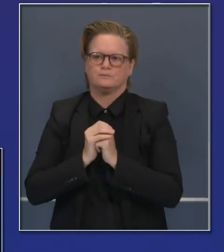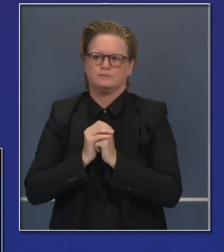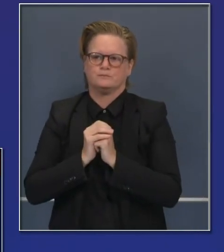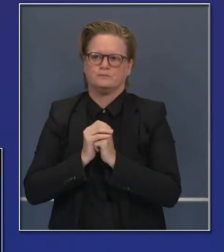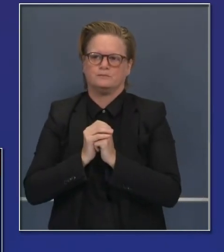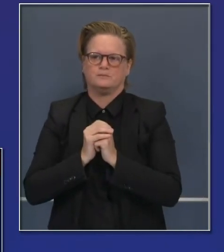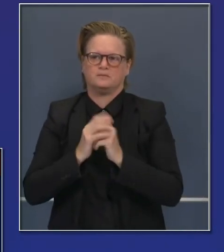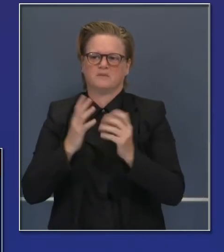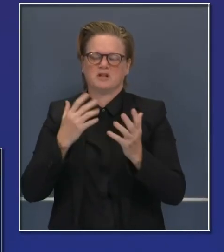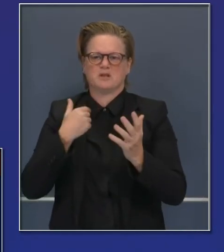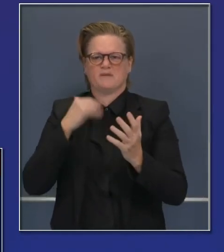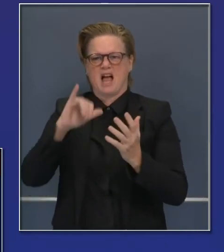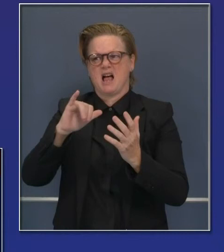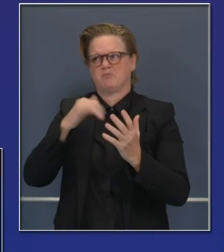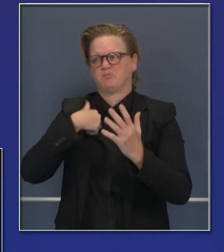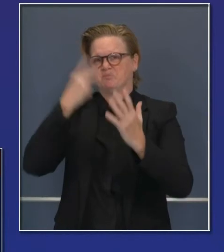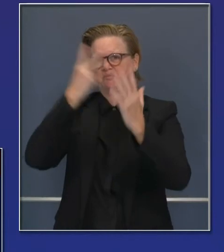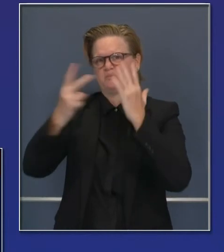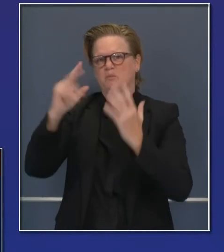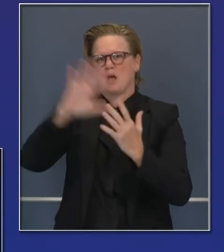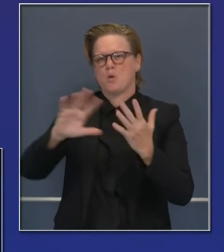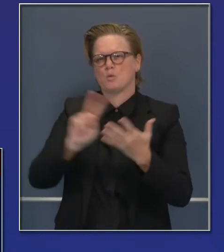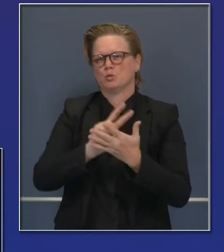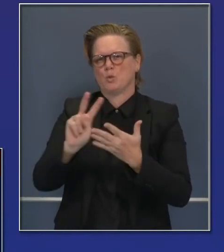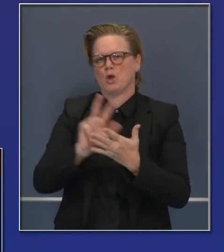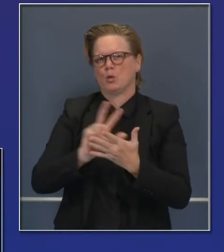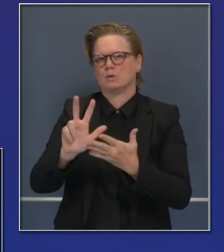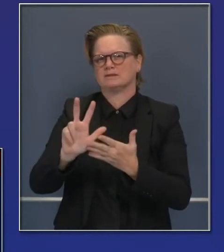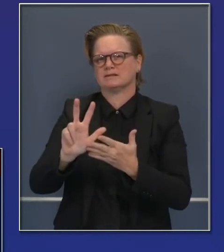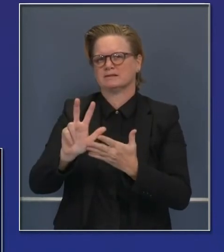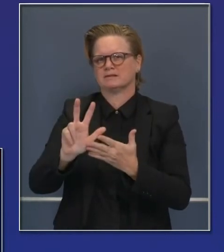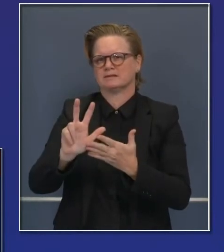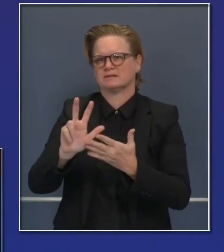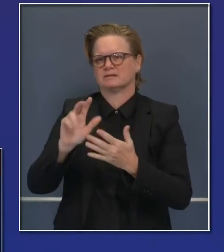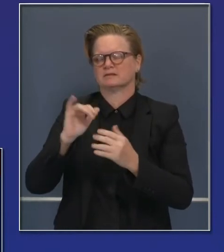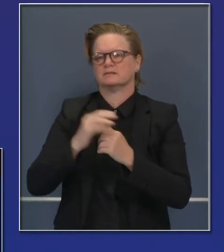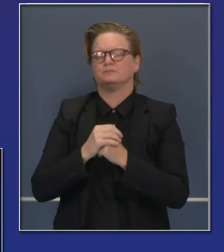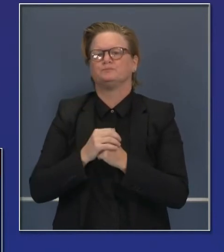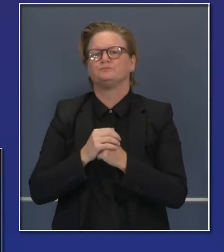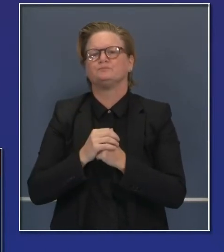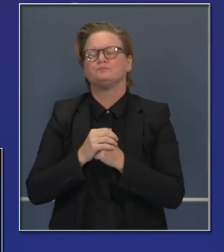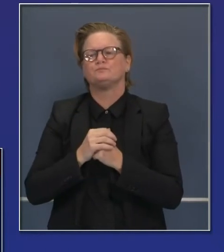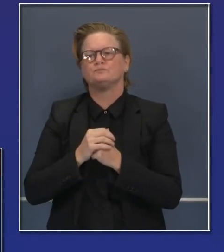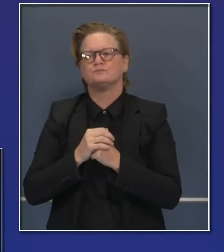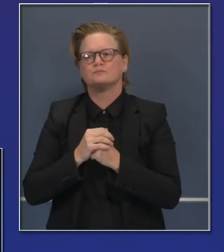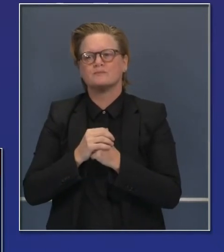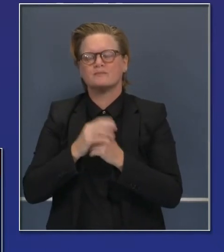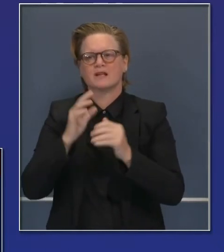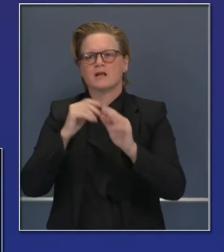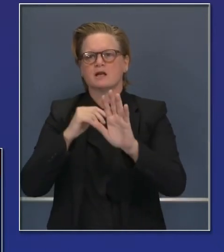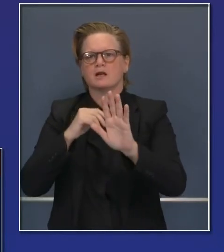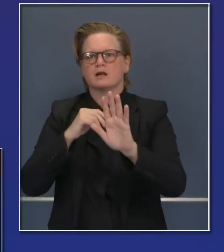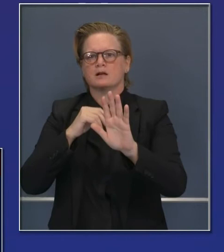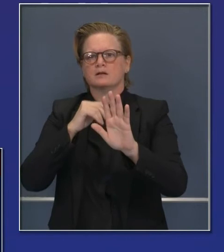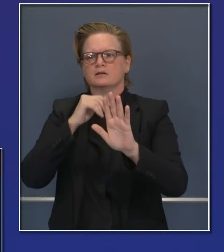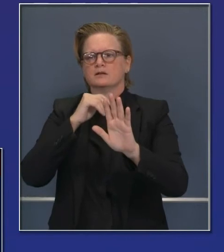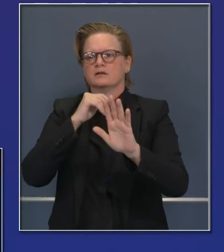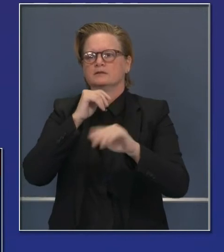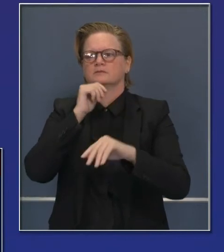as you recall, these are not the ultra low storage, or rather ultra cold